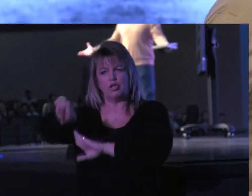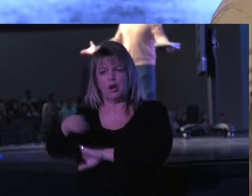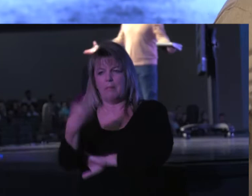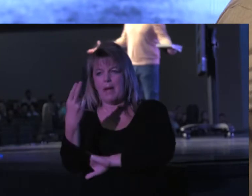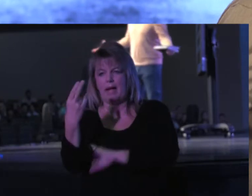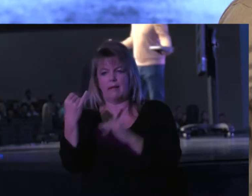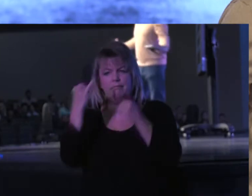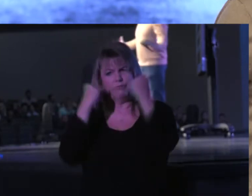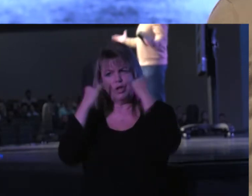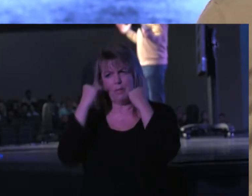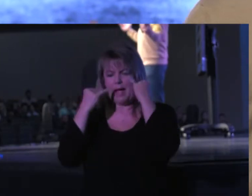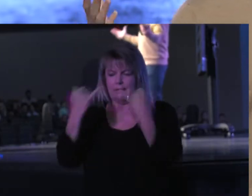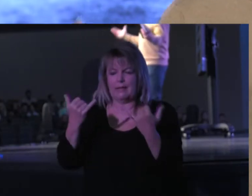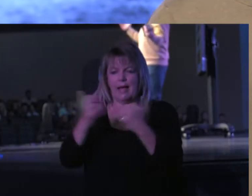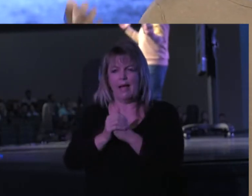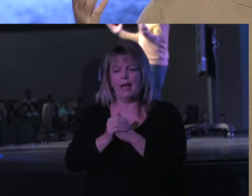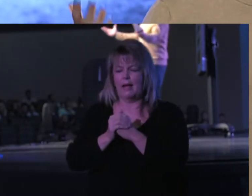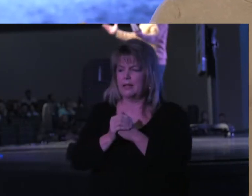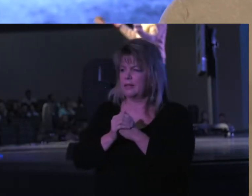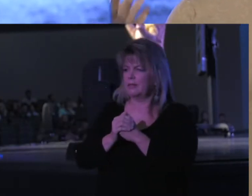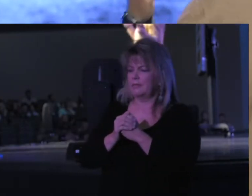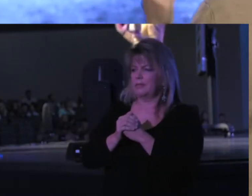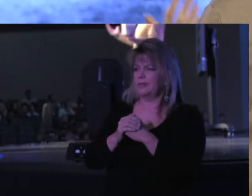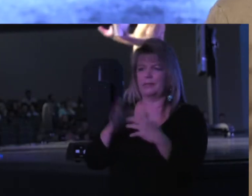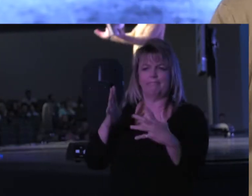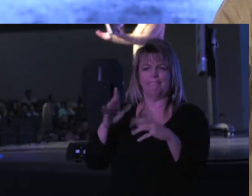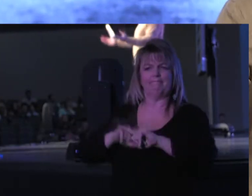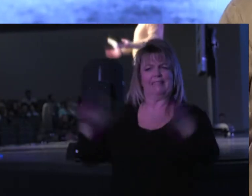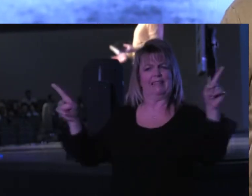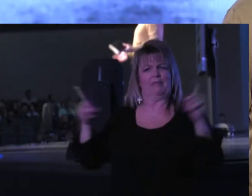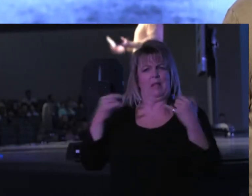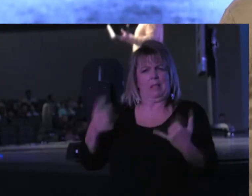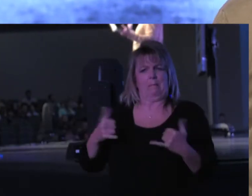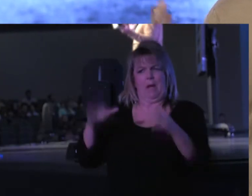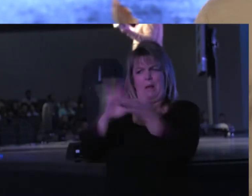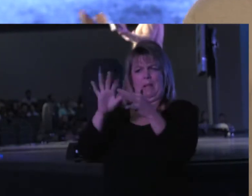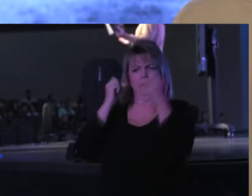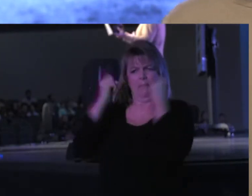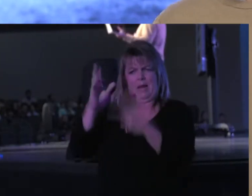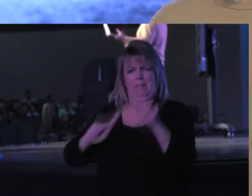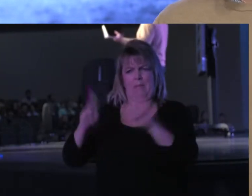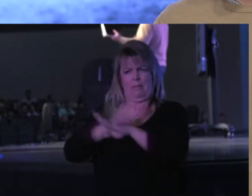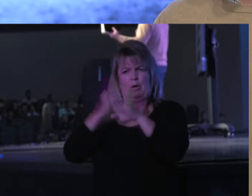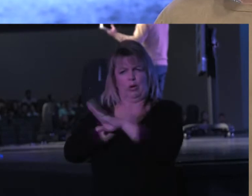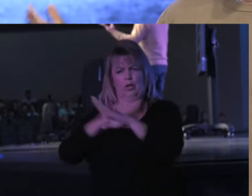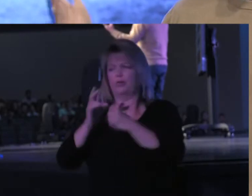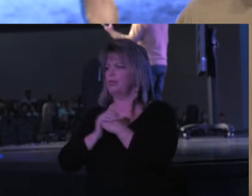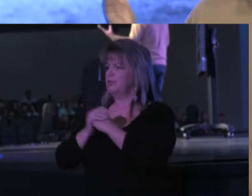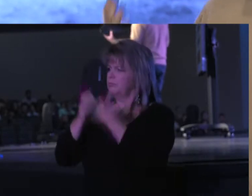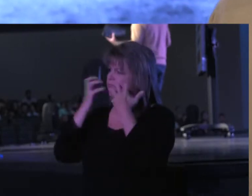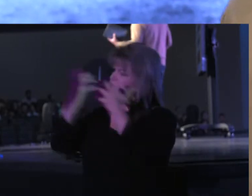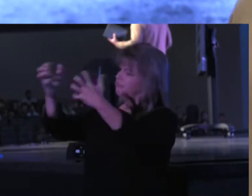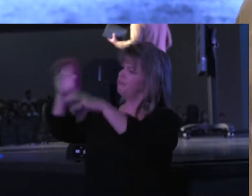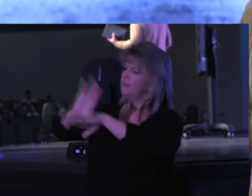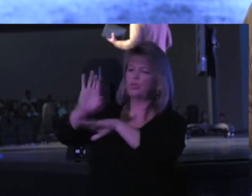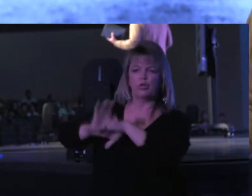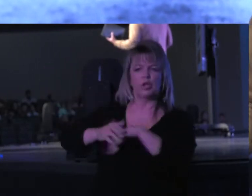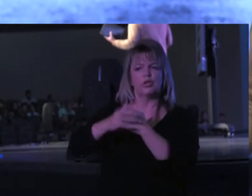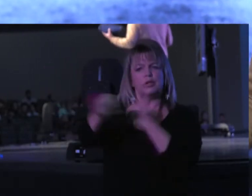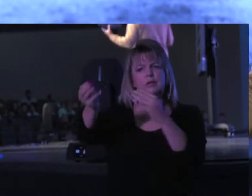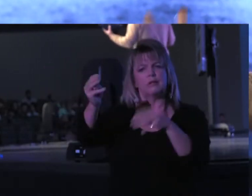it flies in the face of the modern message that so many people use in order to fill up their churches and their